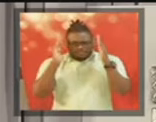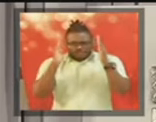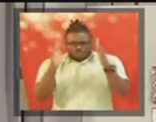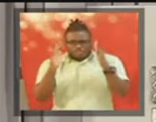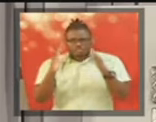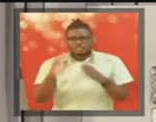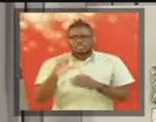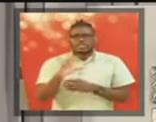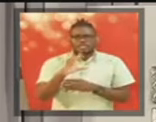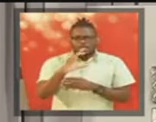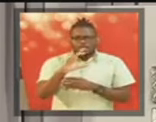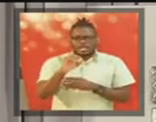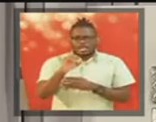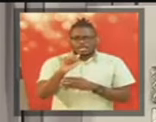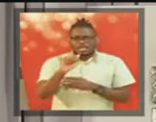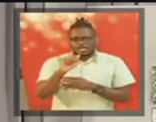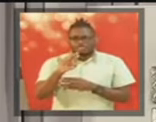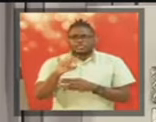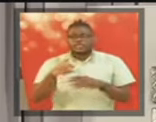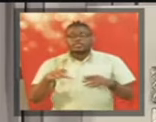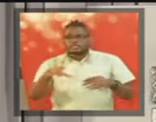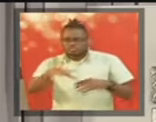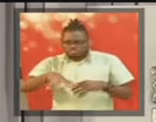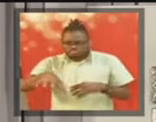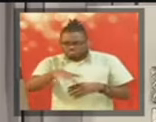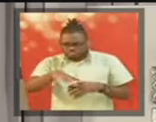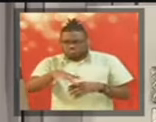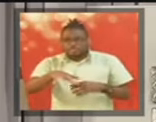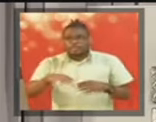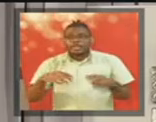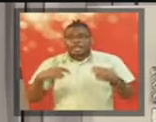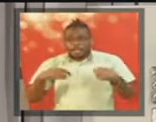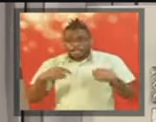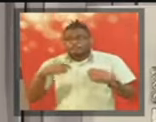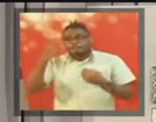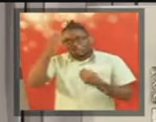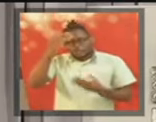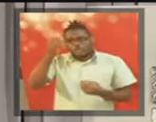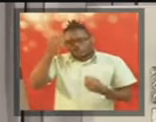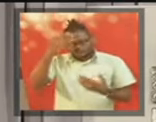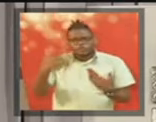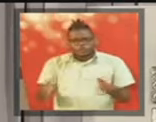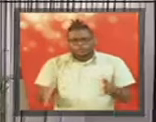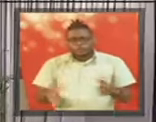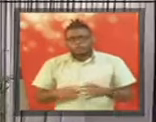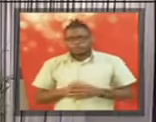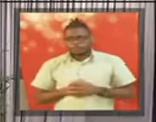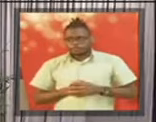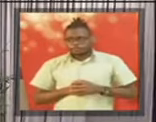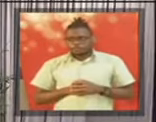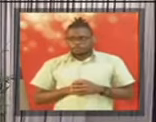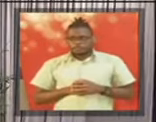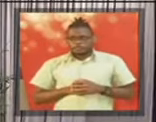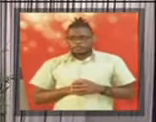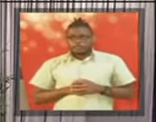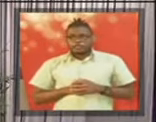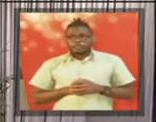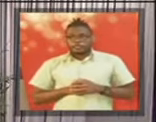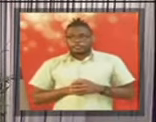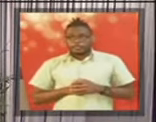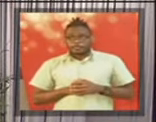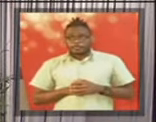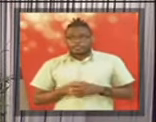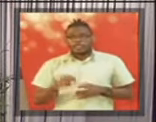county, how it looks for the entire country. But the data is available to us. Dr. Fraser, you want a second question?